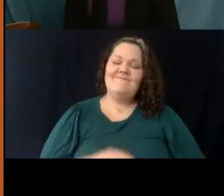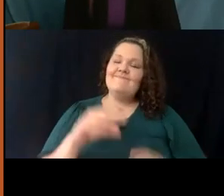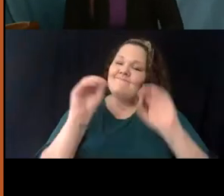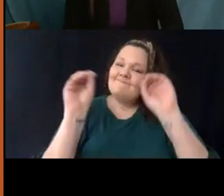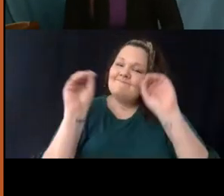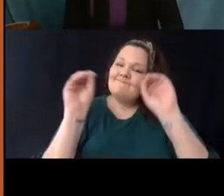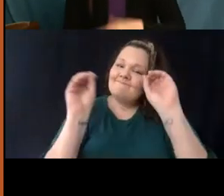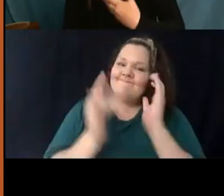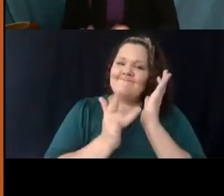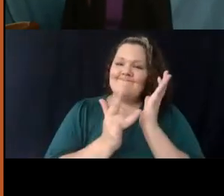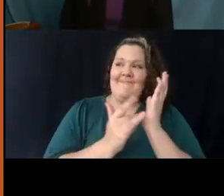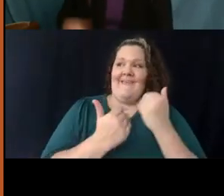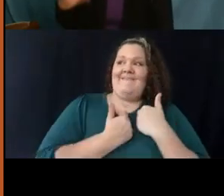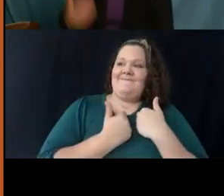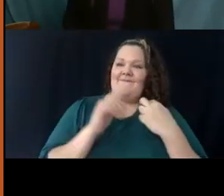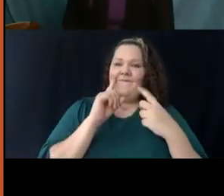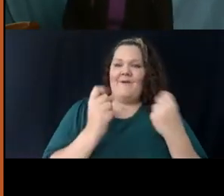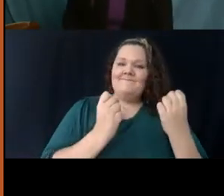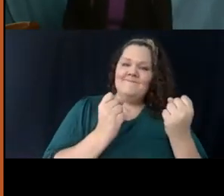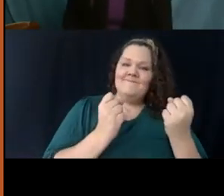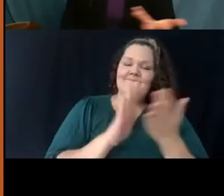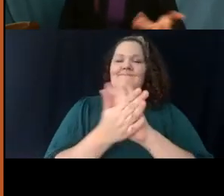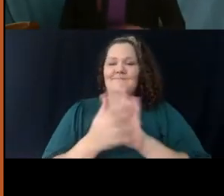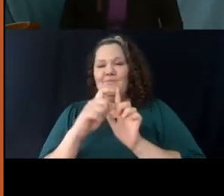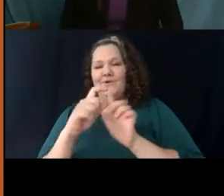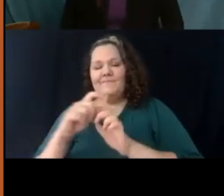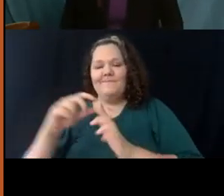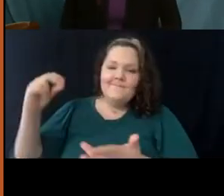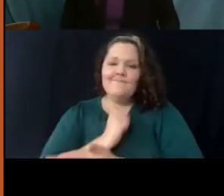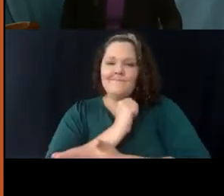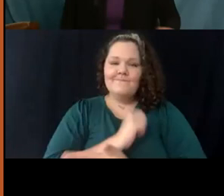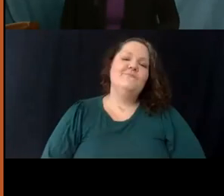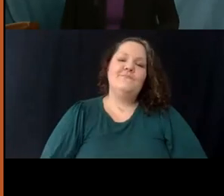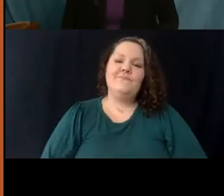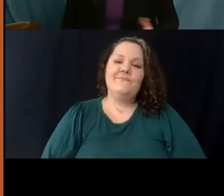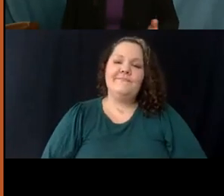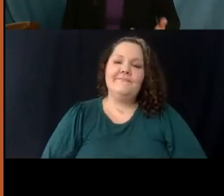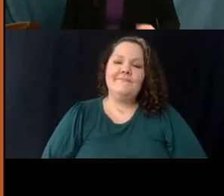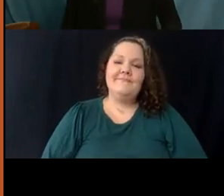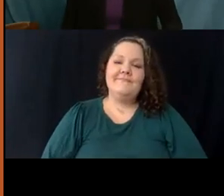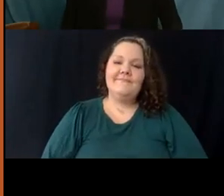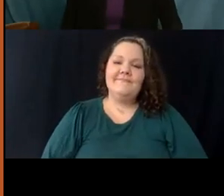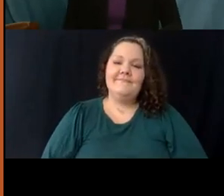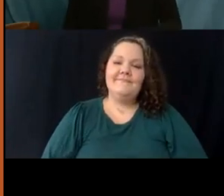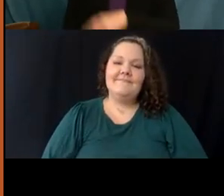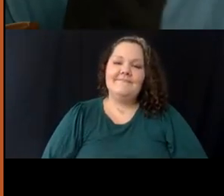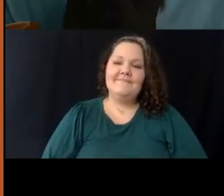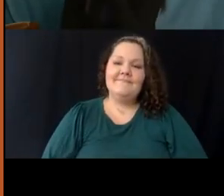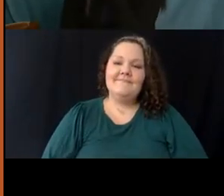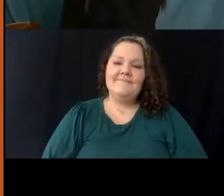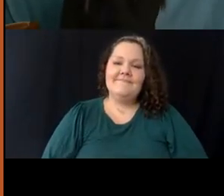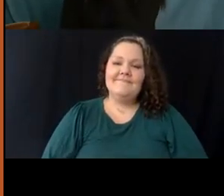aren't deaf because you can speak into your phone and have text written out right away automatically, whereas I can't use that.